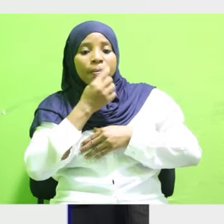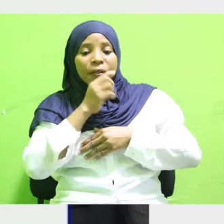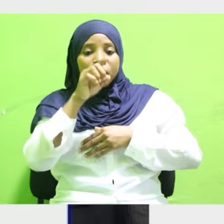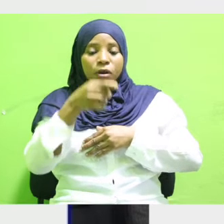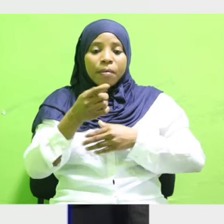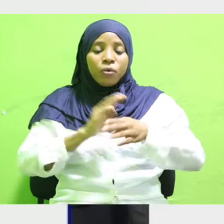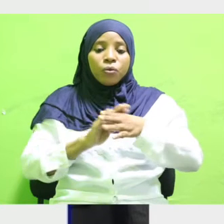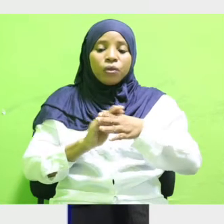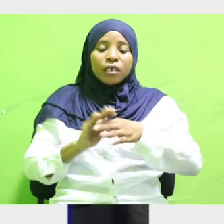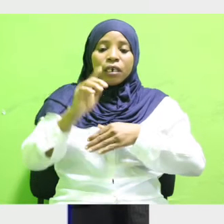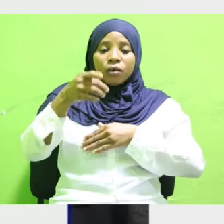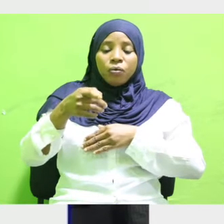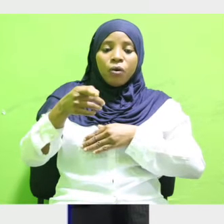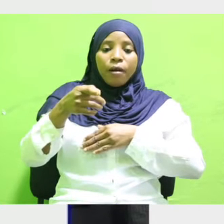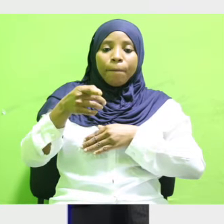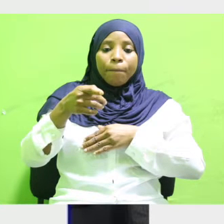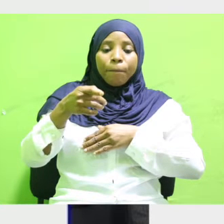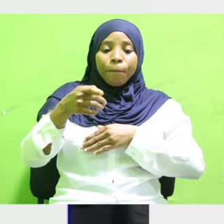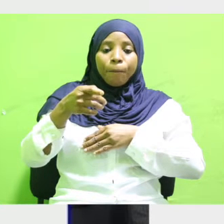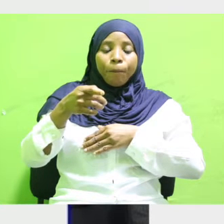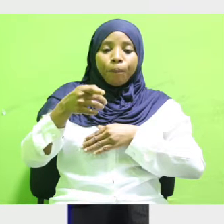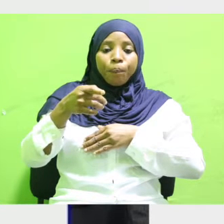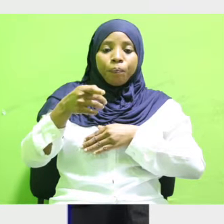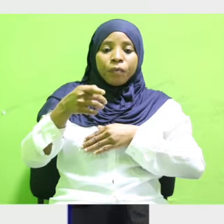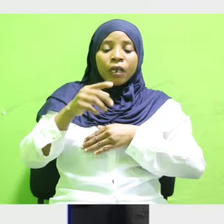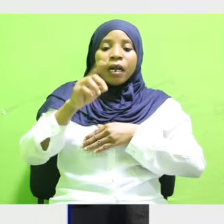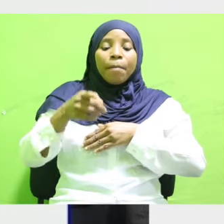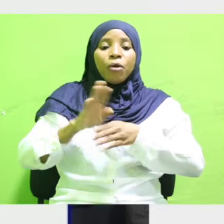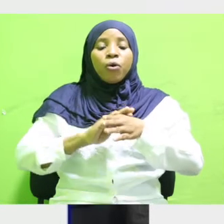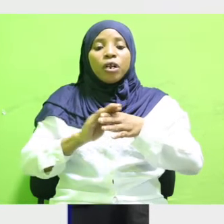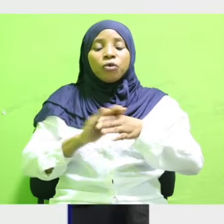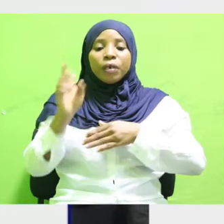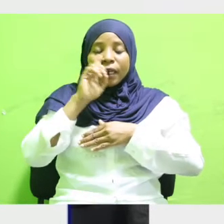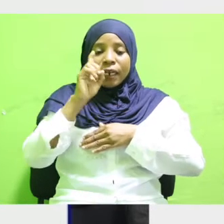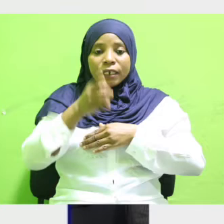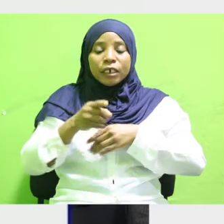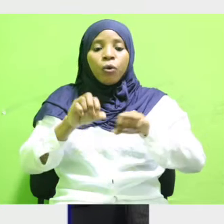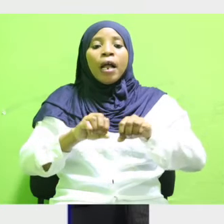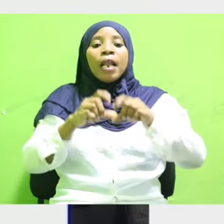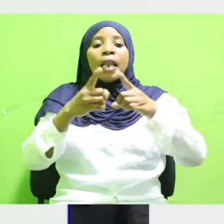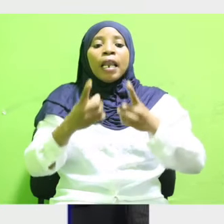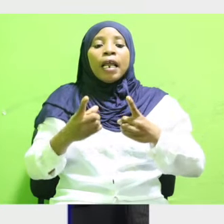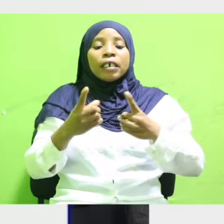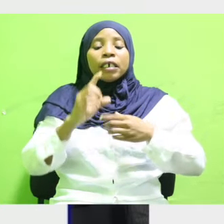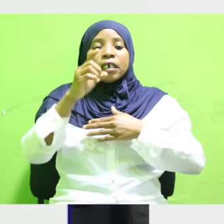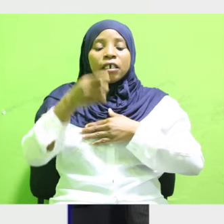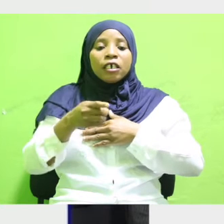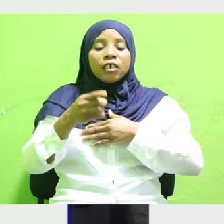asking themselves, due to these two things, that is hydrotropism and